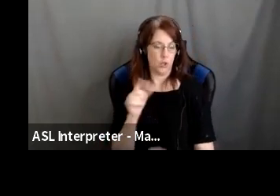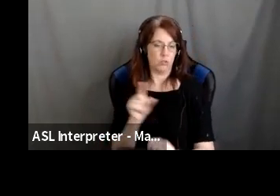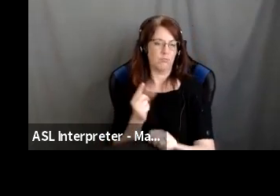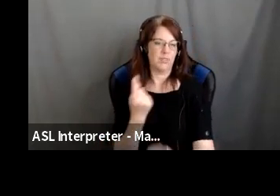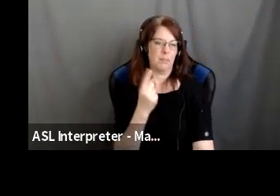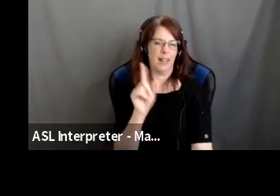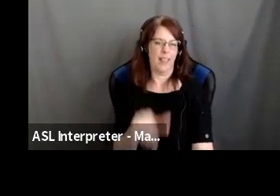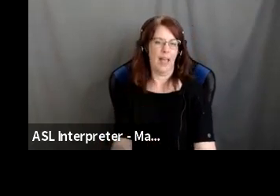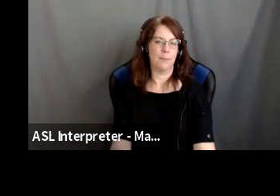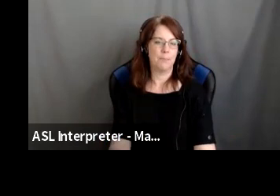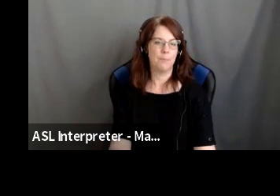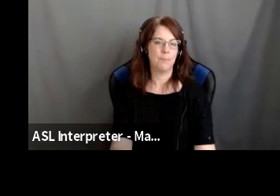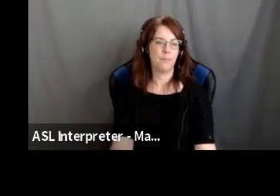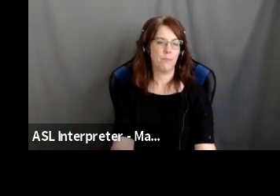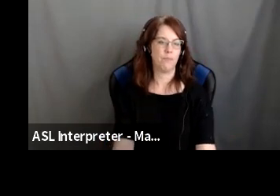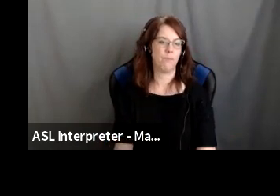that.